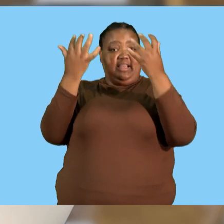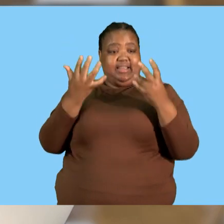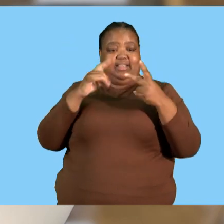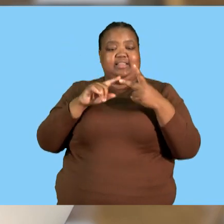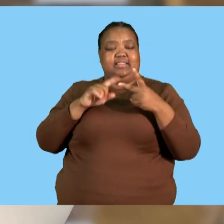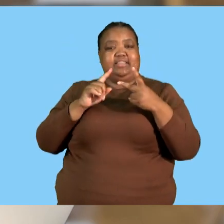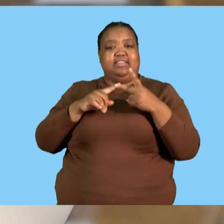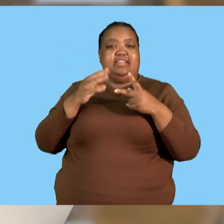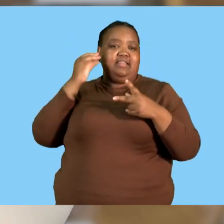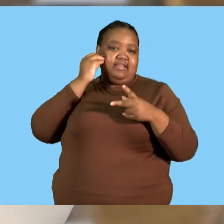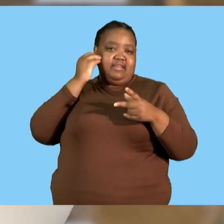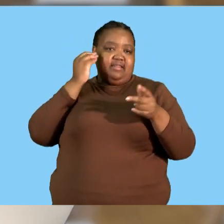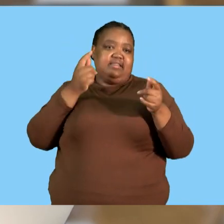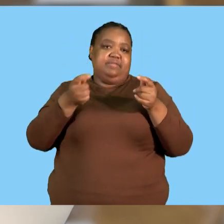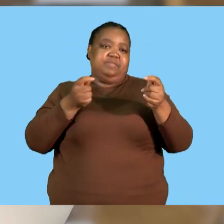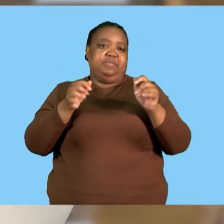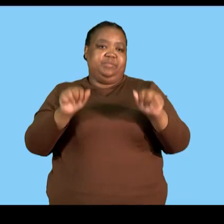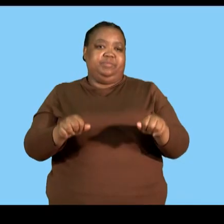finance. For question two,